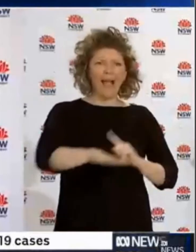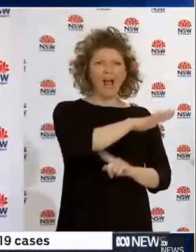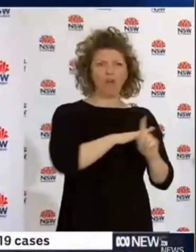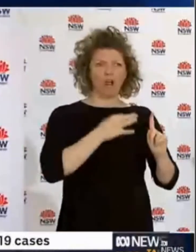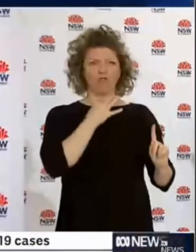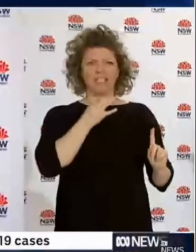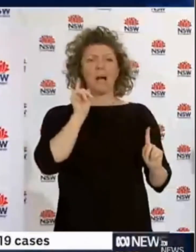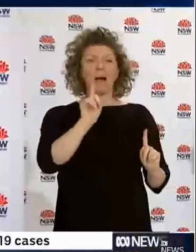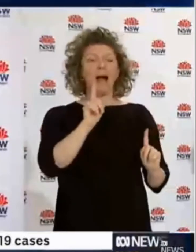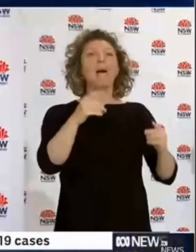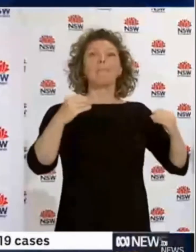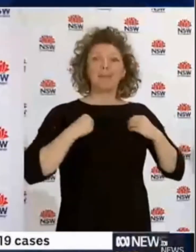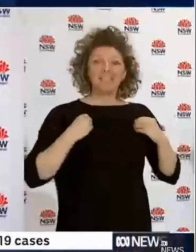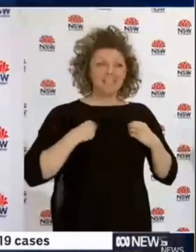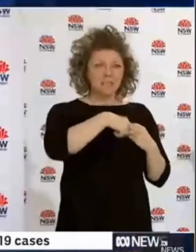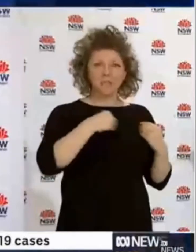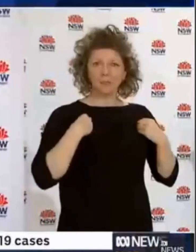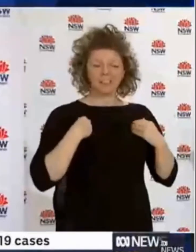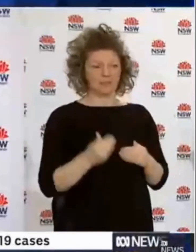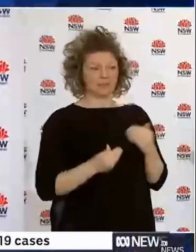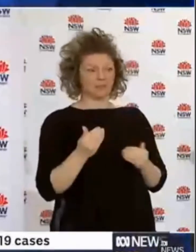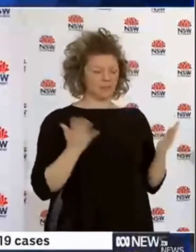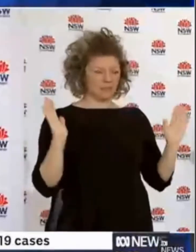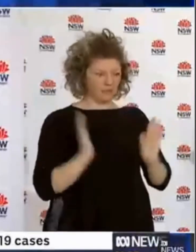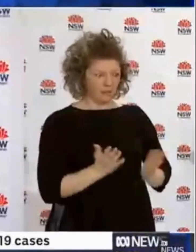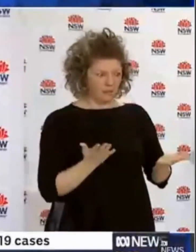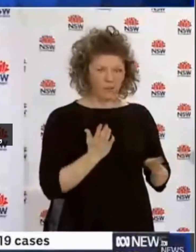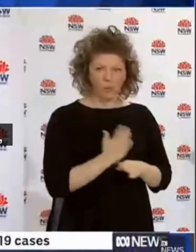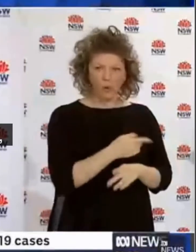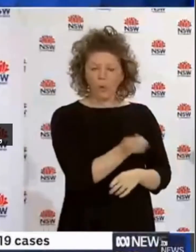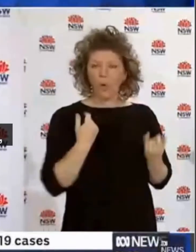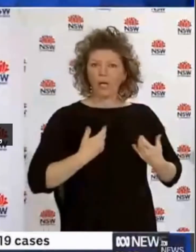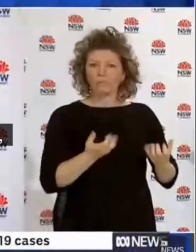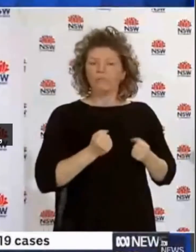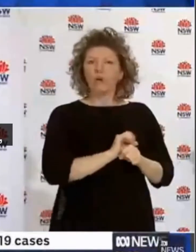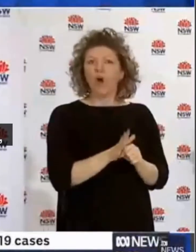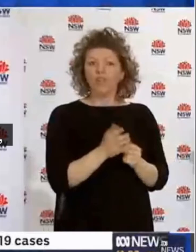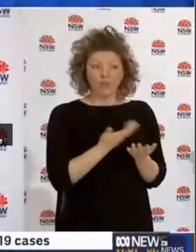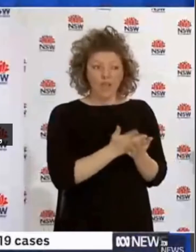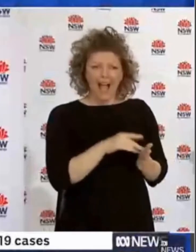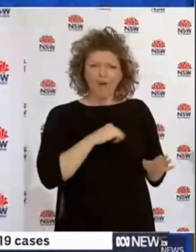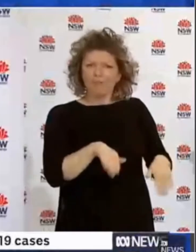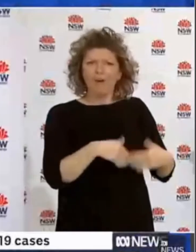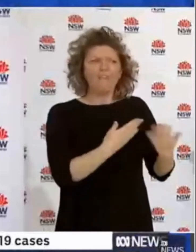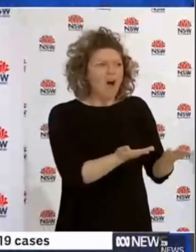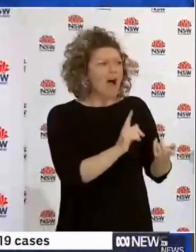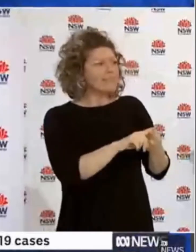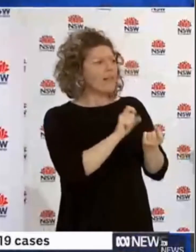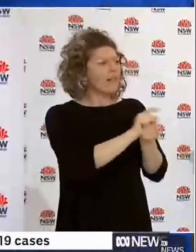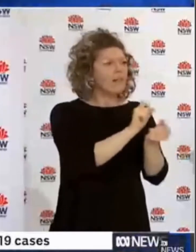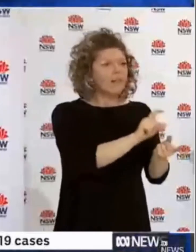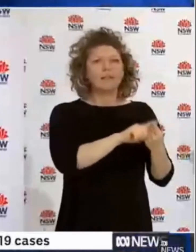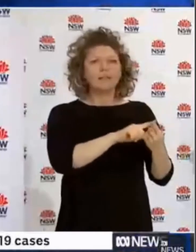just say to you, if you're running a small business providing the essential items that the community needs, then you need